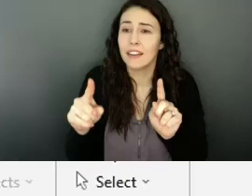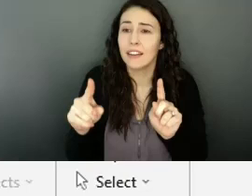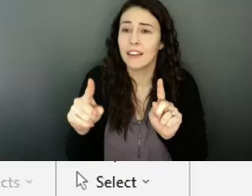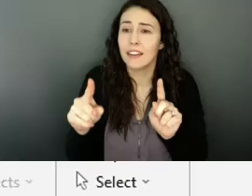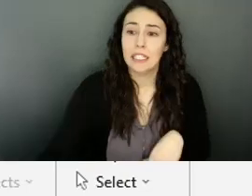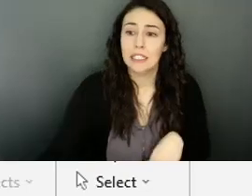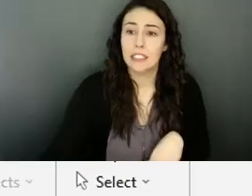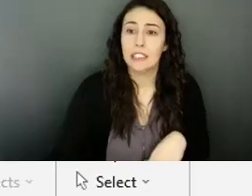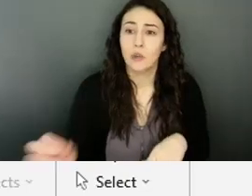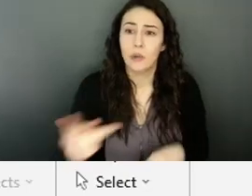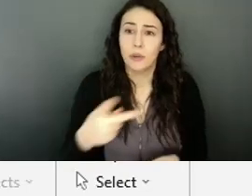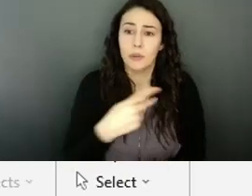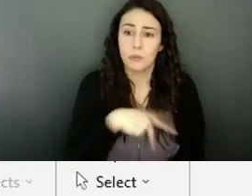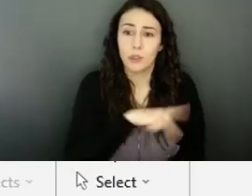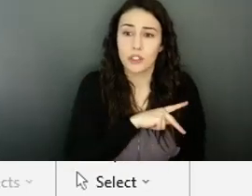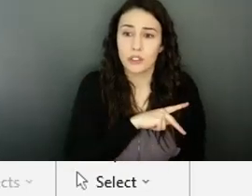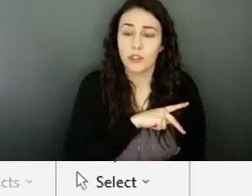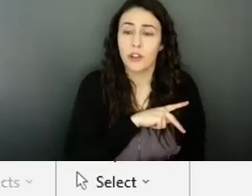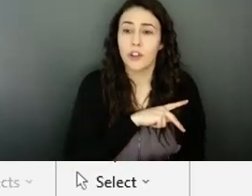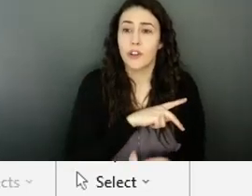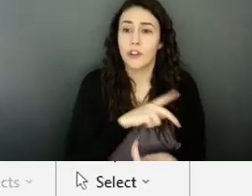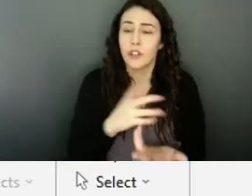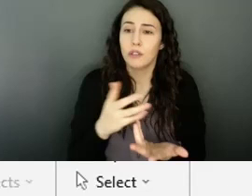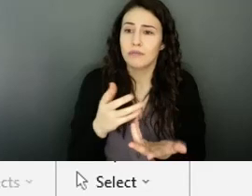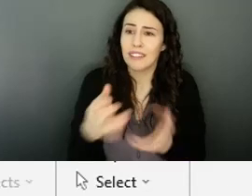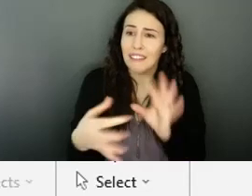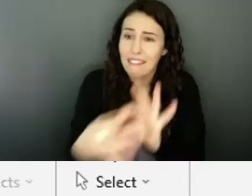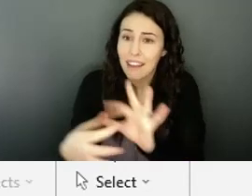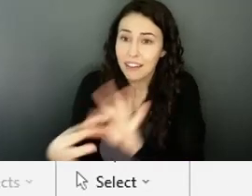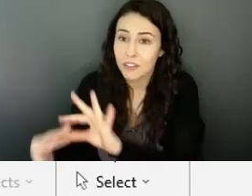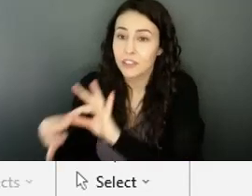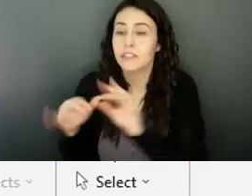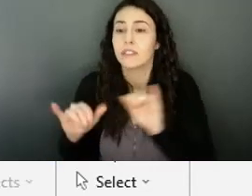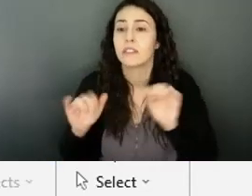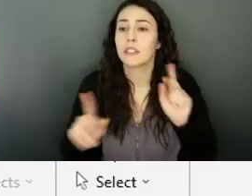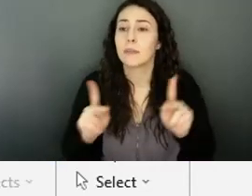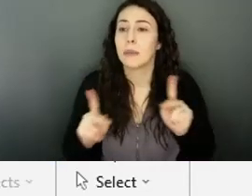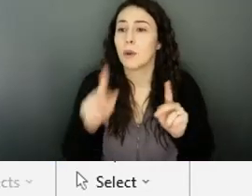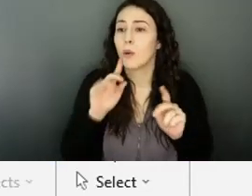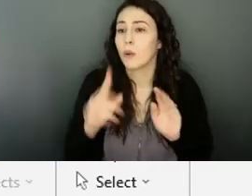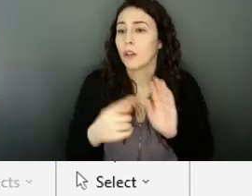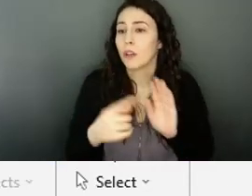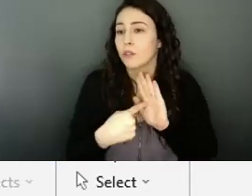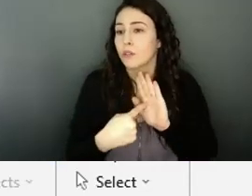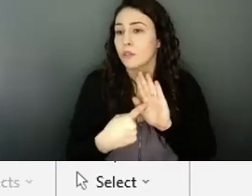interpersonal enterprise, the interpersonal connections that people are going to be demonstrating.